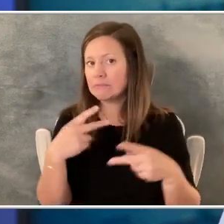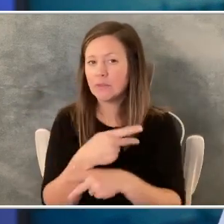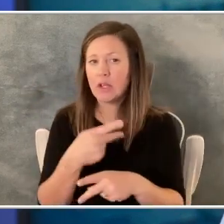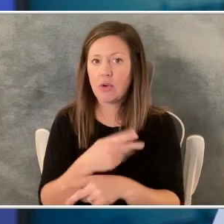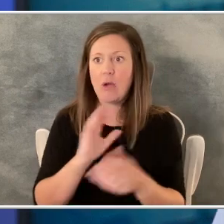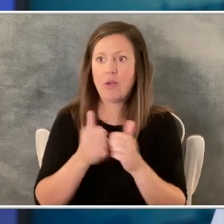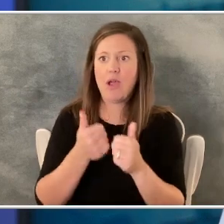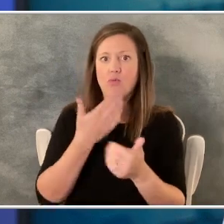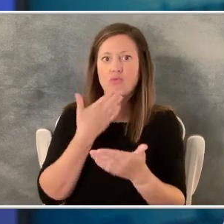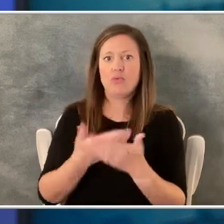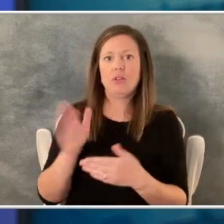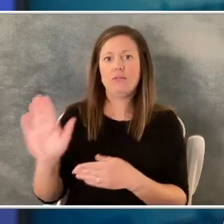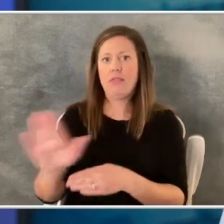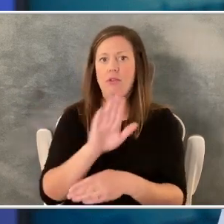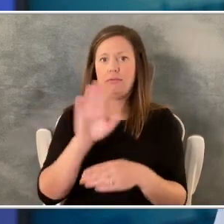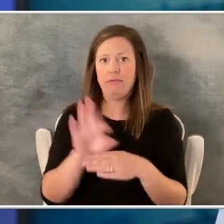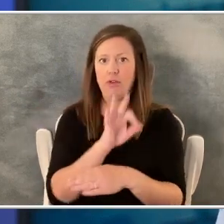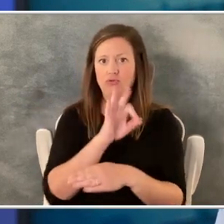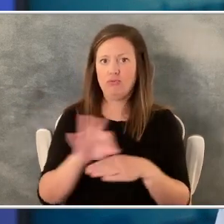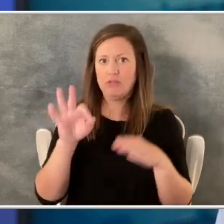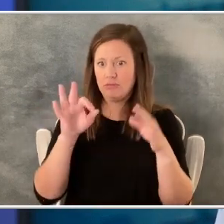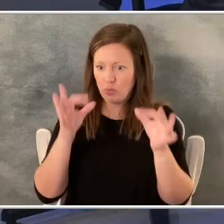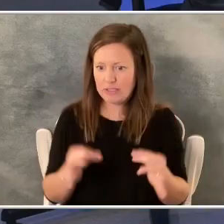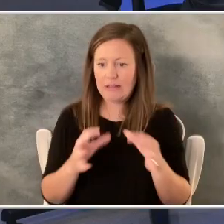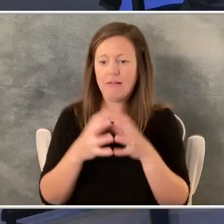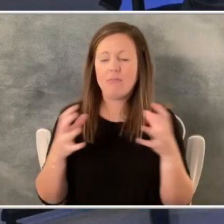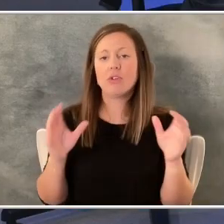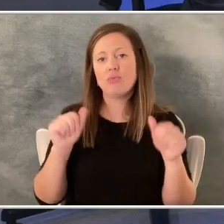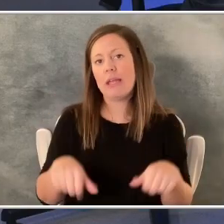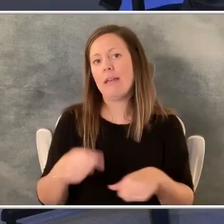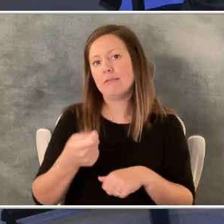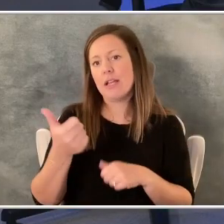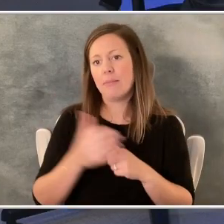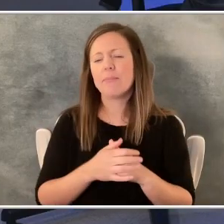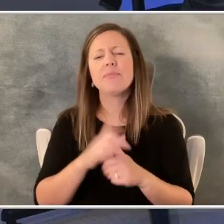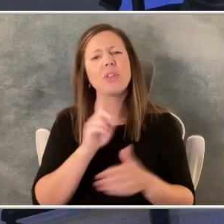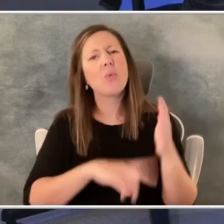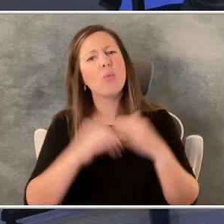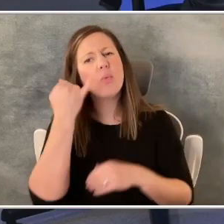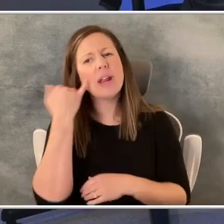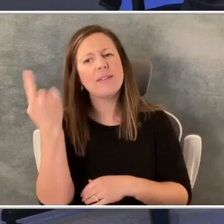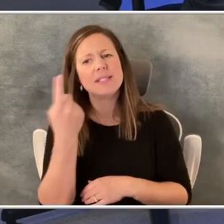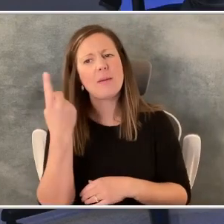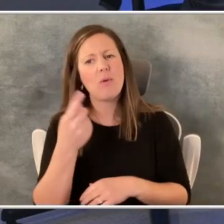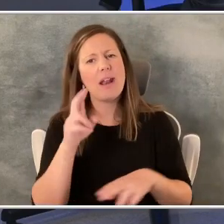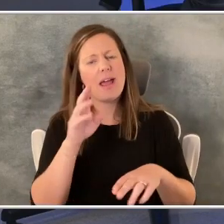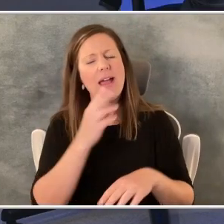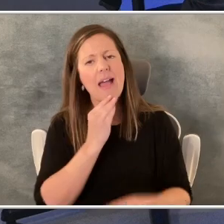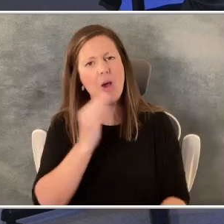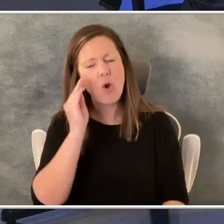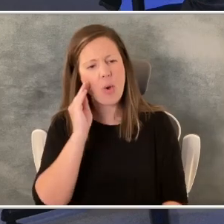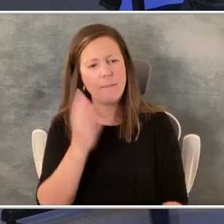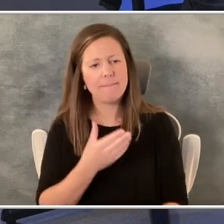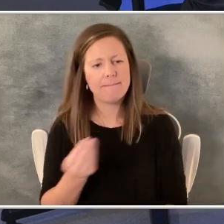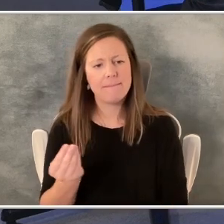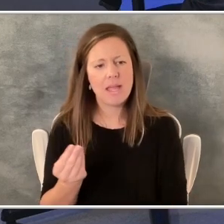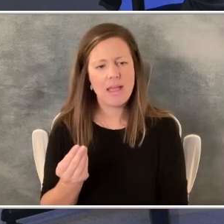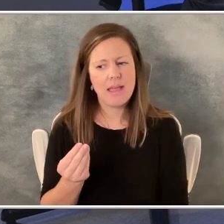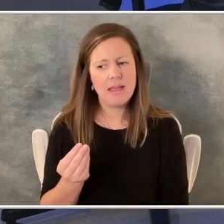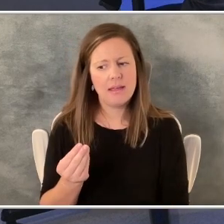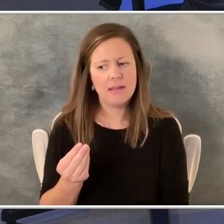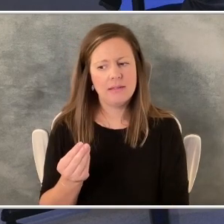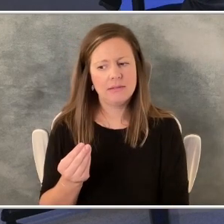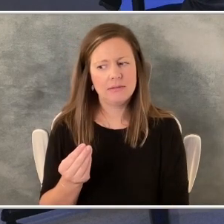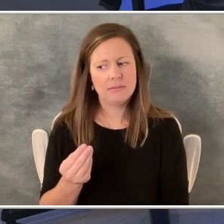determine how much we can take. What if somebody is sitting at home, this is my question, and is fearful, maybe they're not